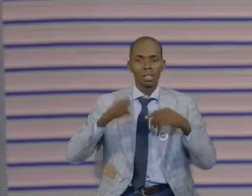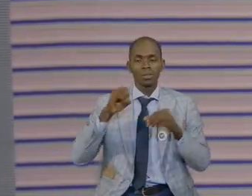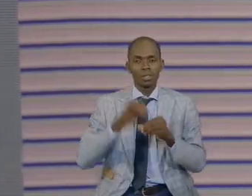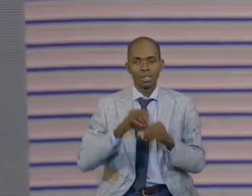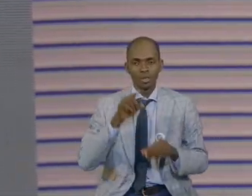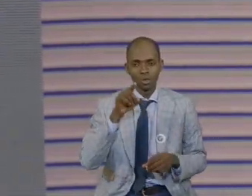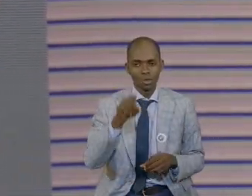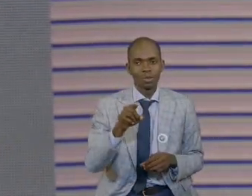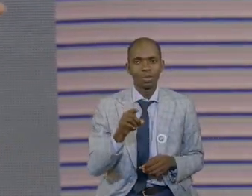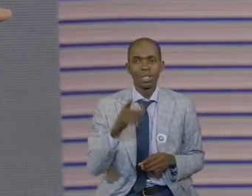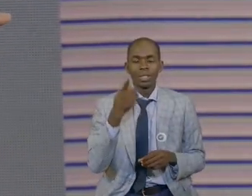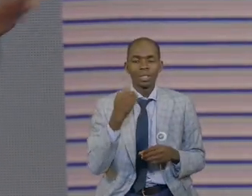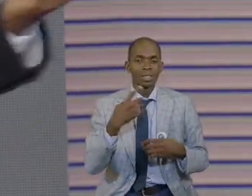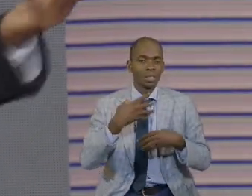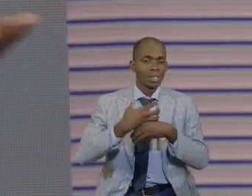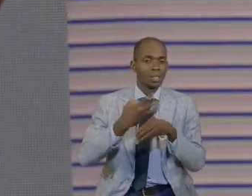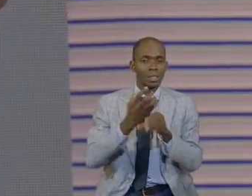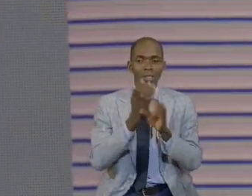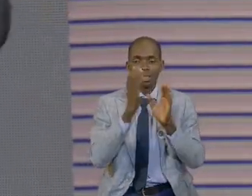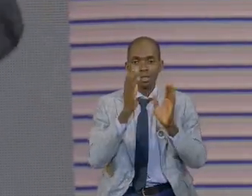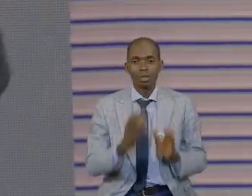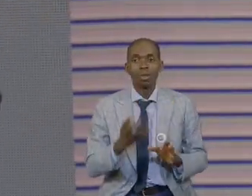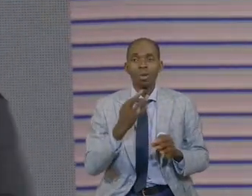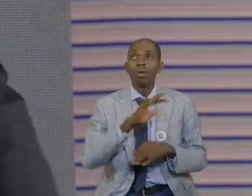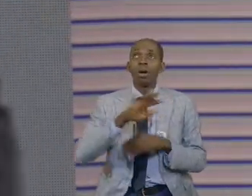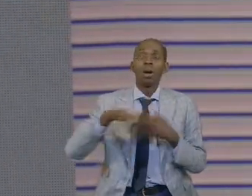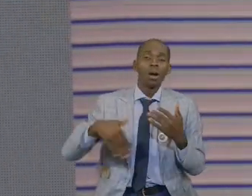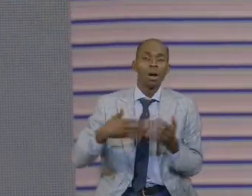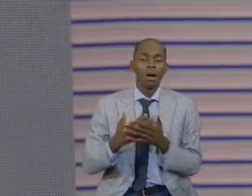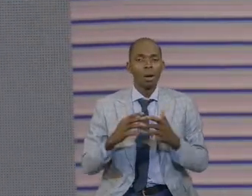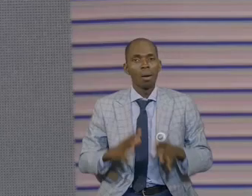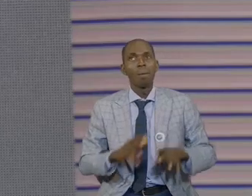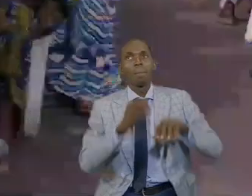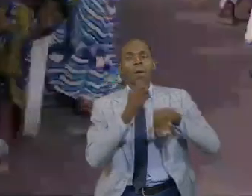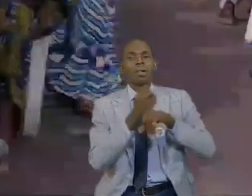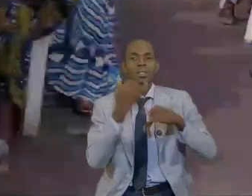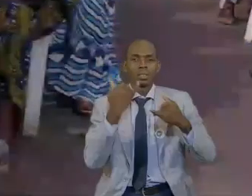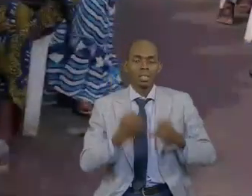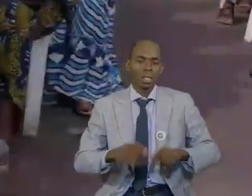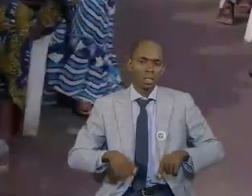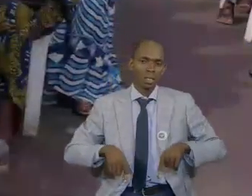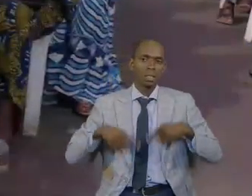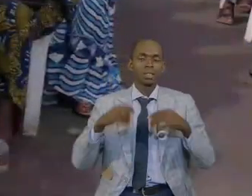The Creator of all mountains now dwells with you.